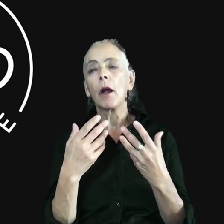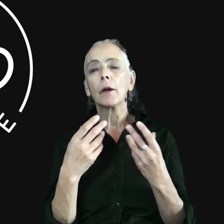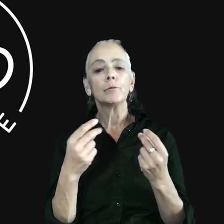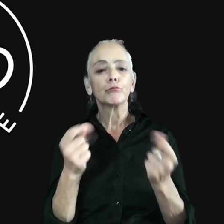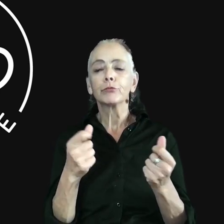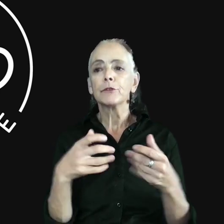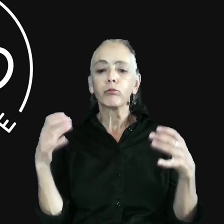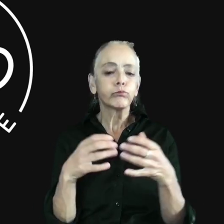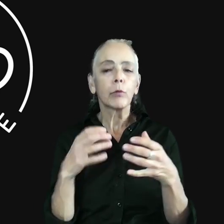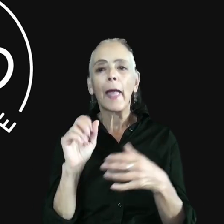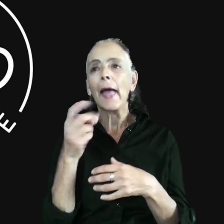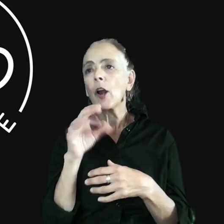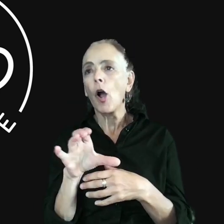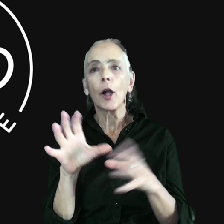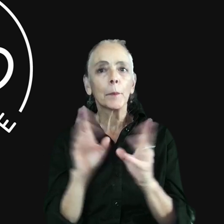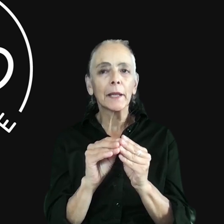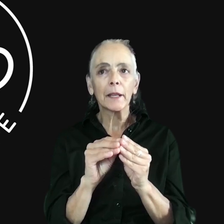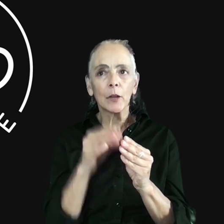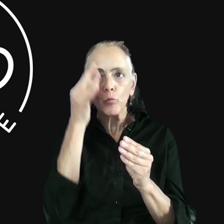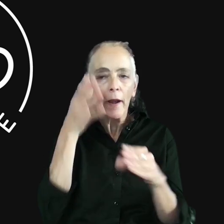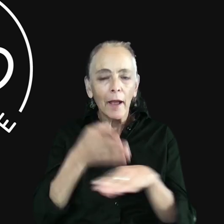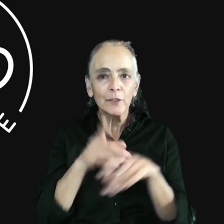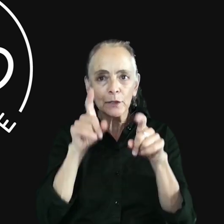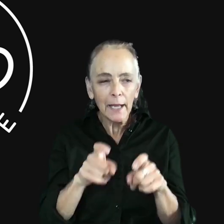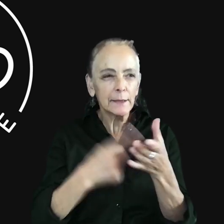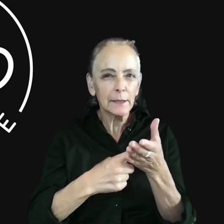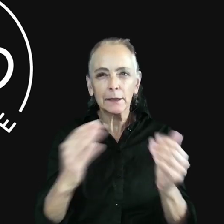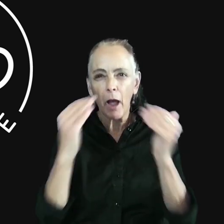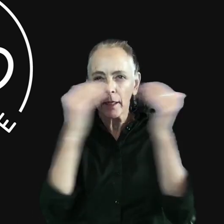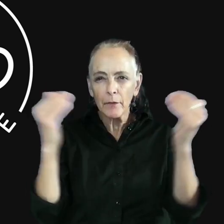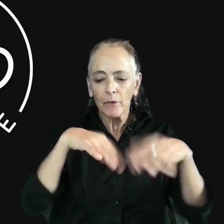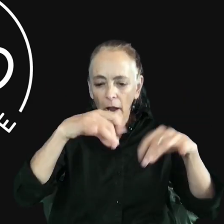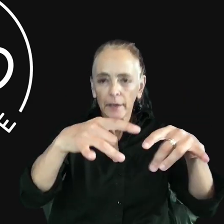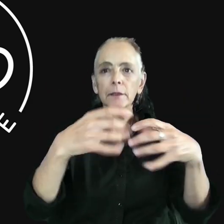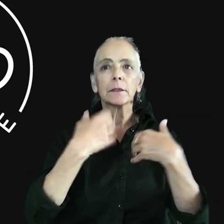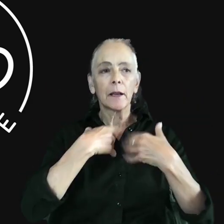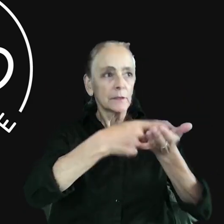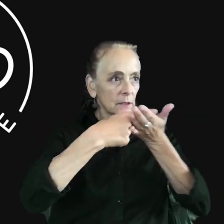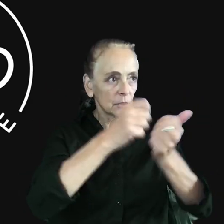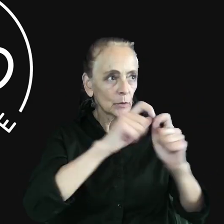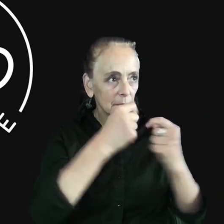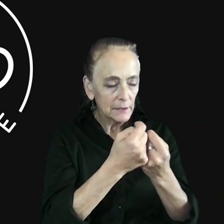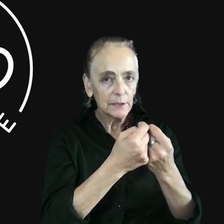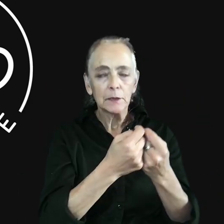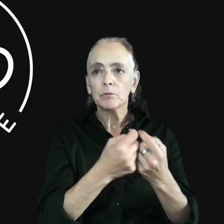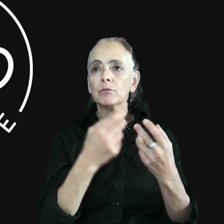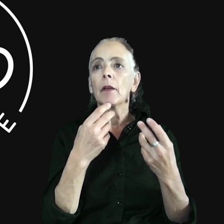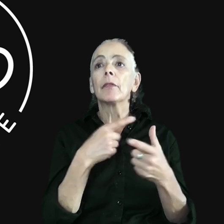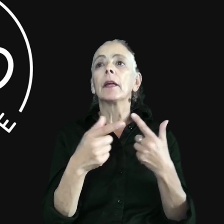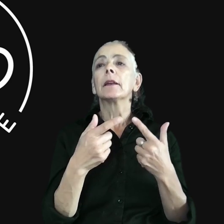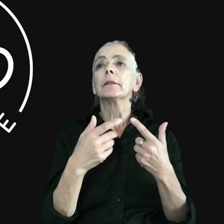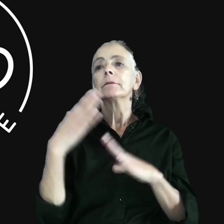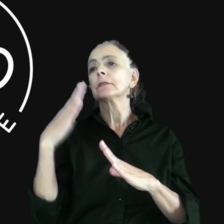meeting like right after a test discuss some high level findings have a discussion with the team and then have you know maybe a top